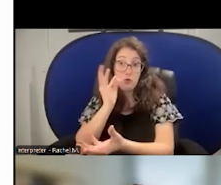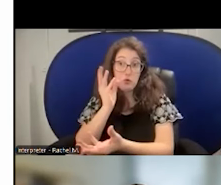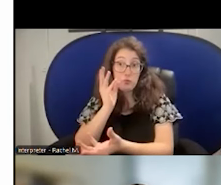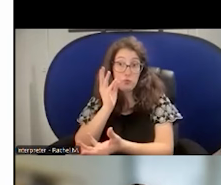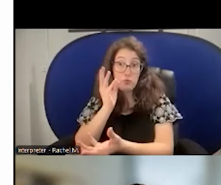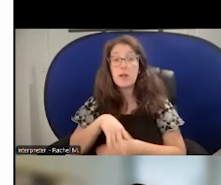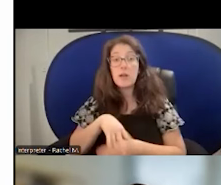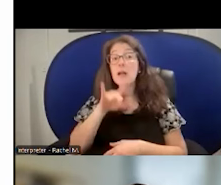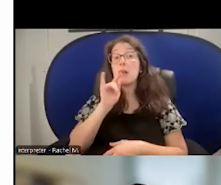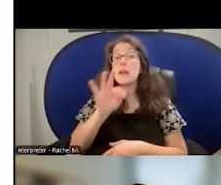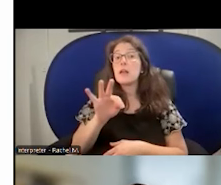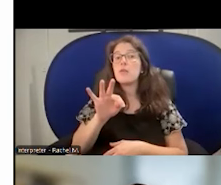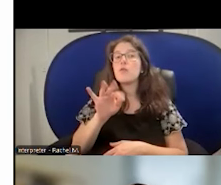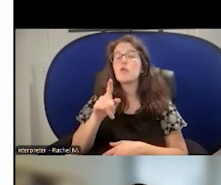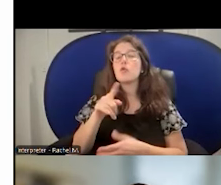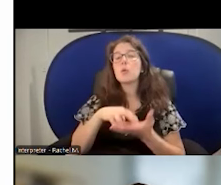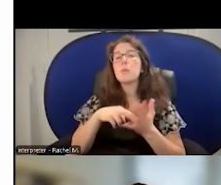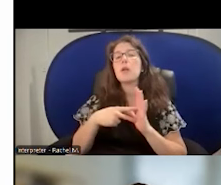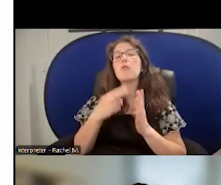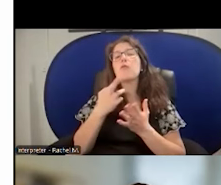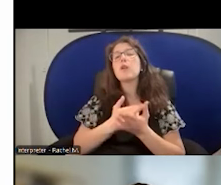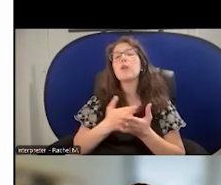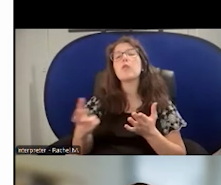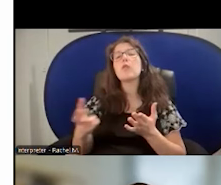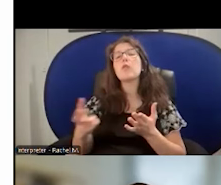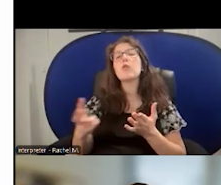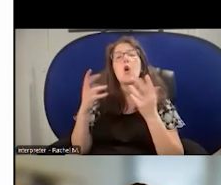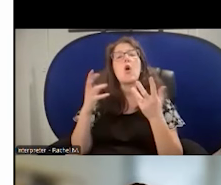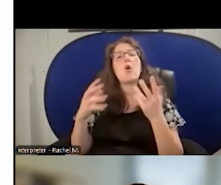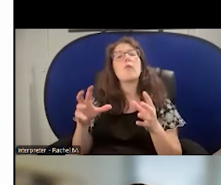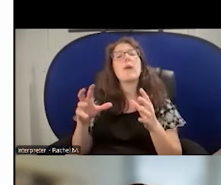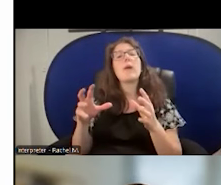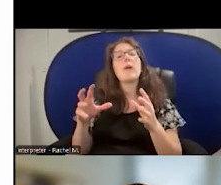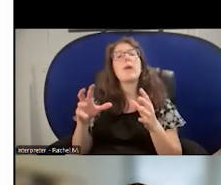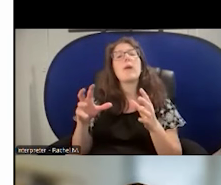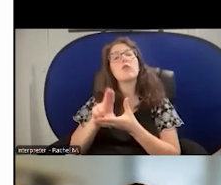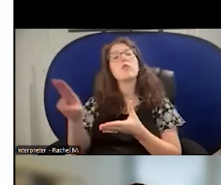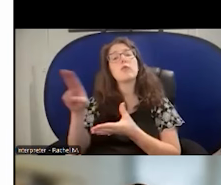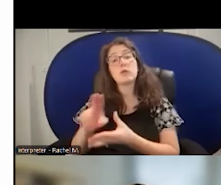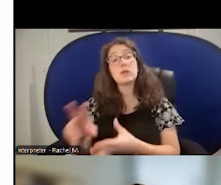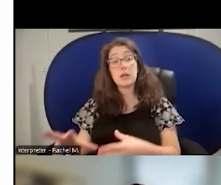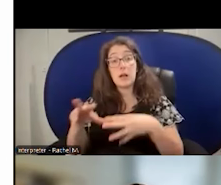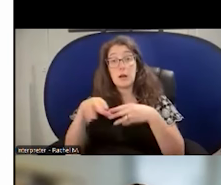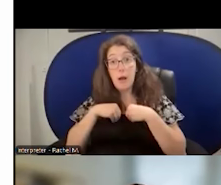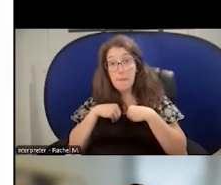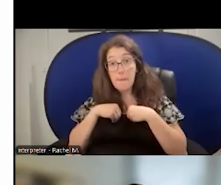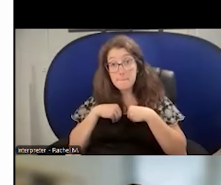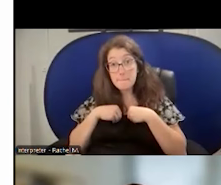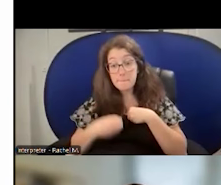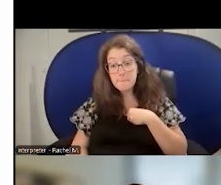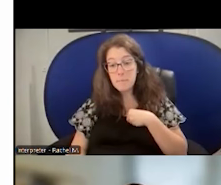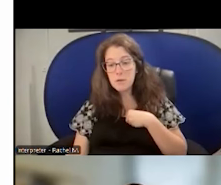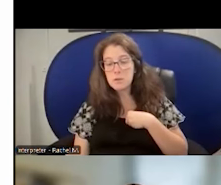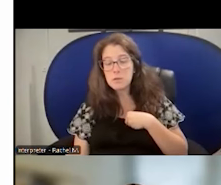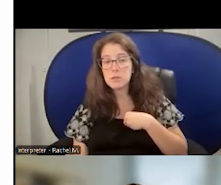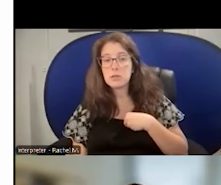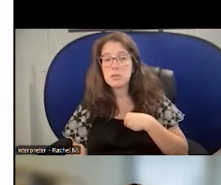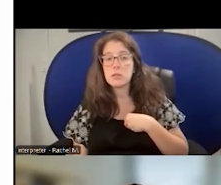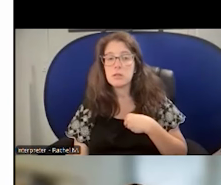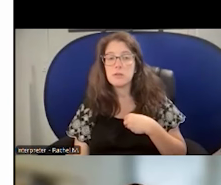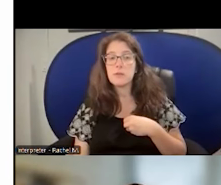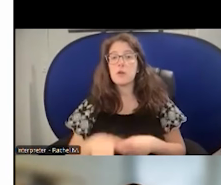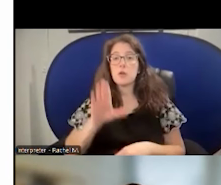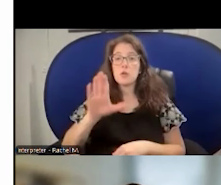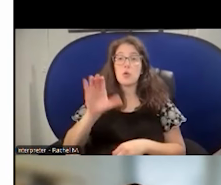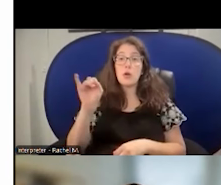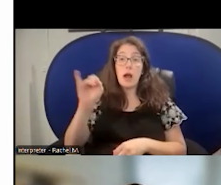If you're talking about resources that are already adopted by the school, then your IT department and